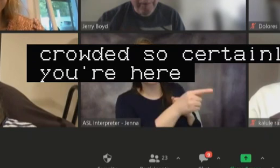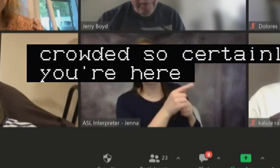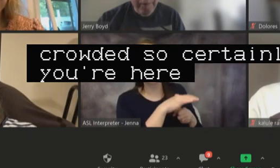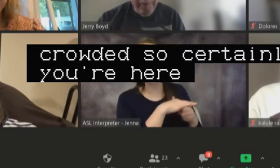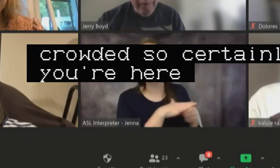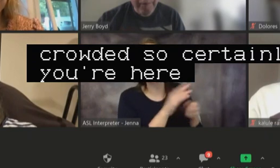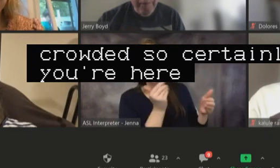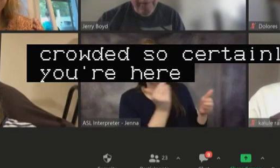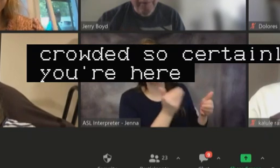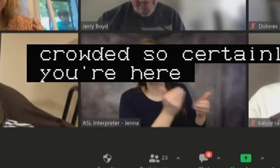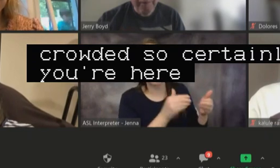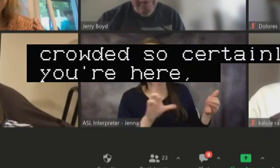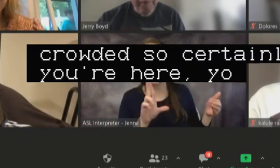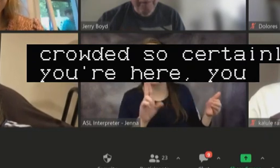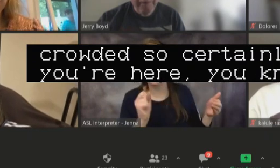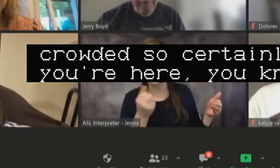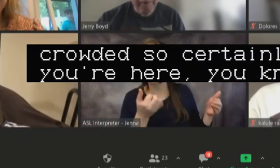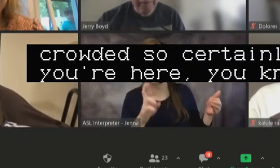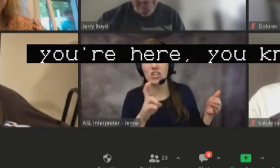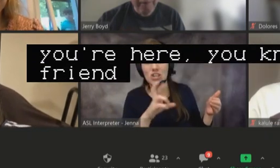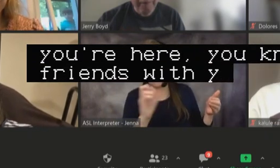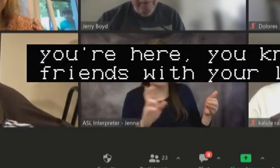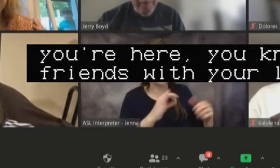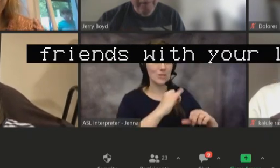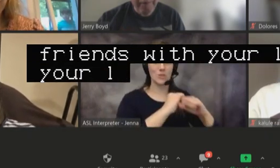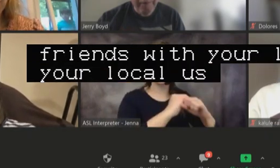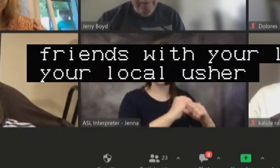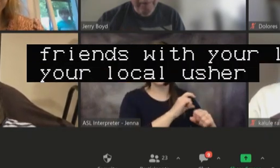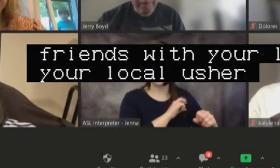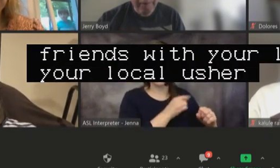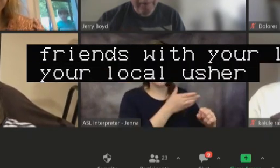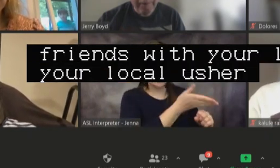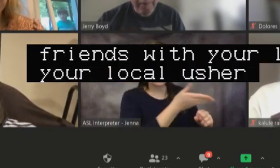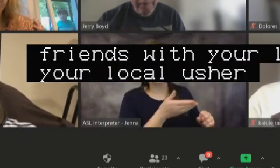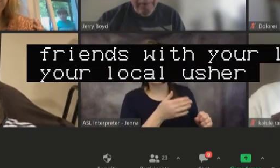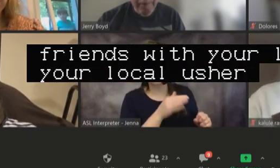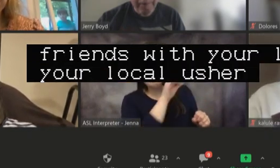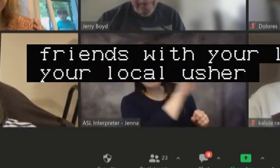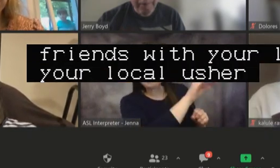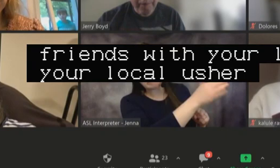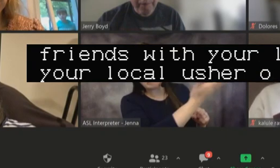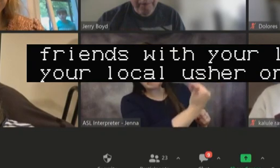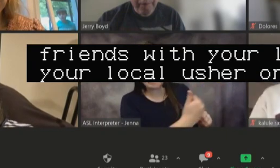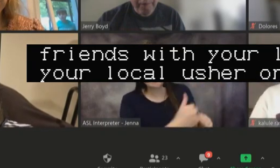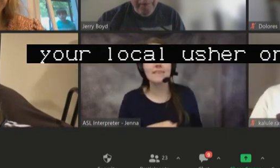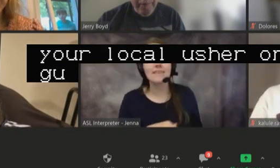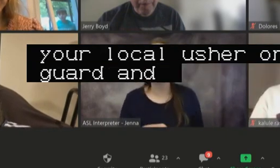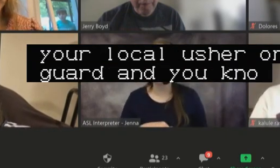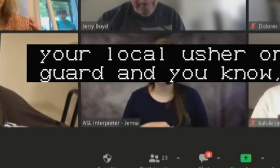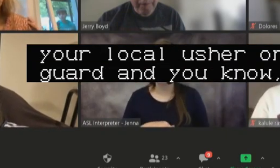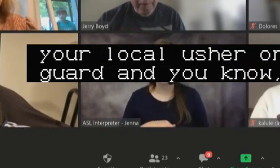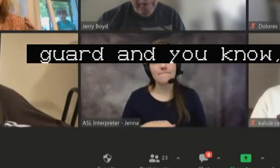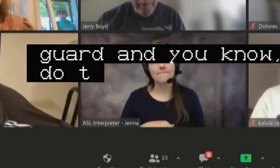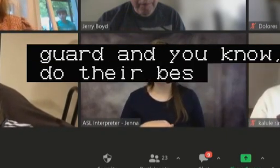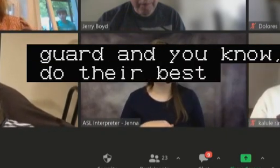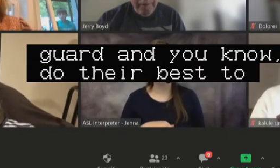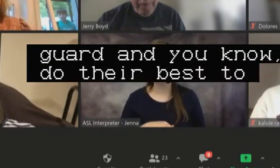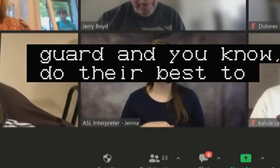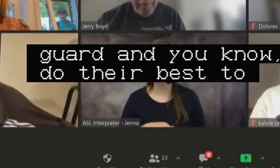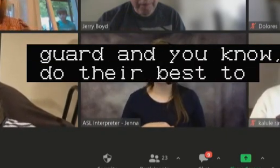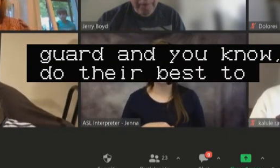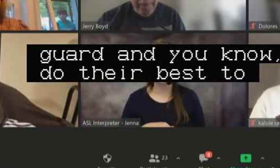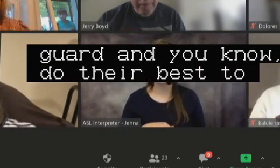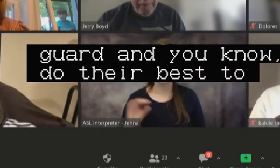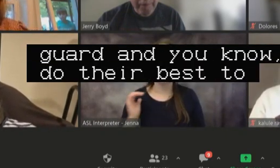guard. And, they will do their best to keep that. But one of the things about our